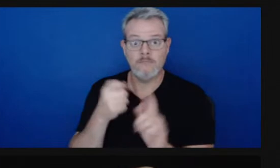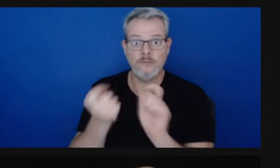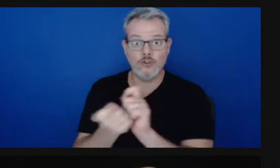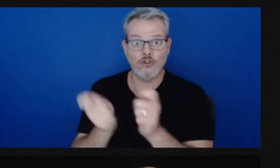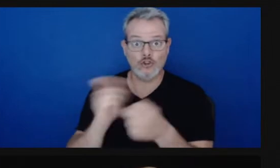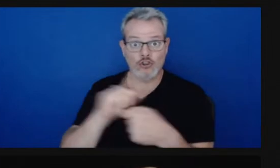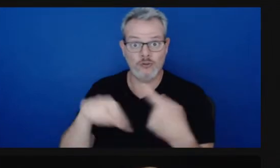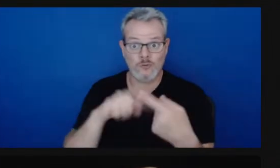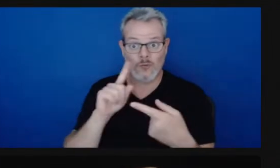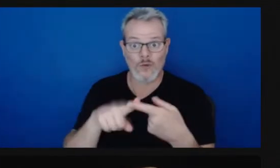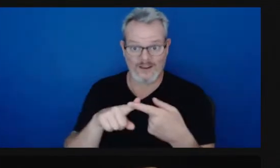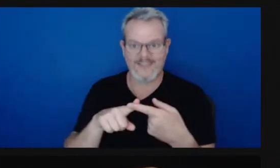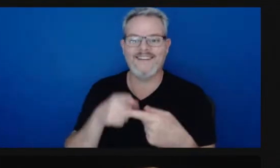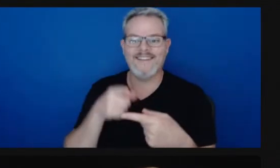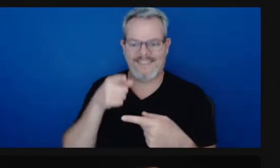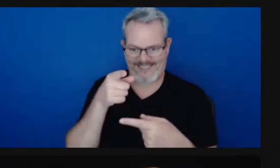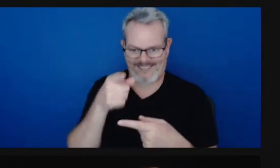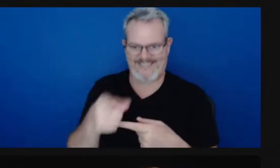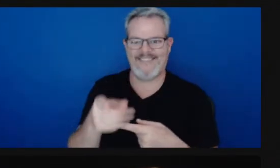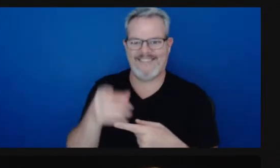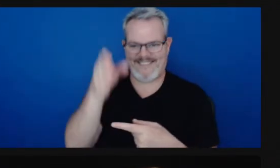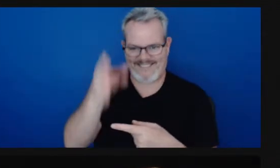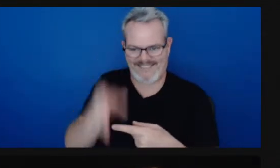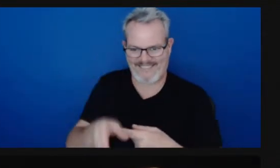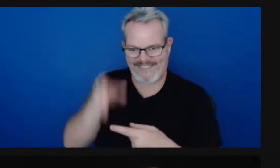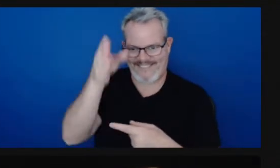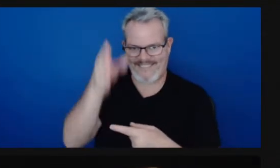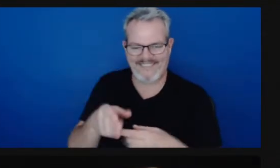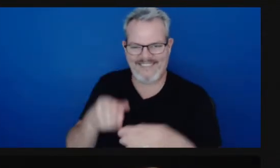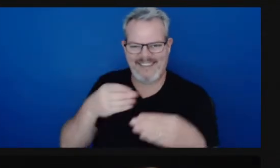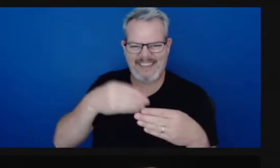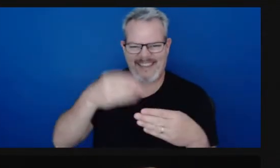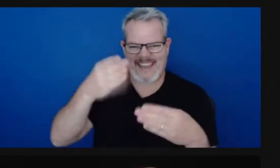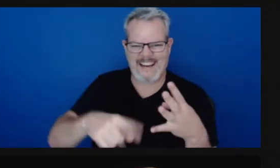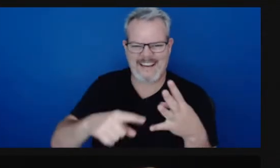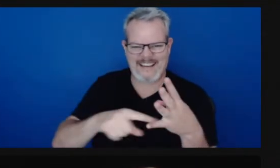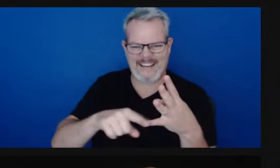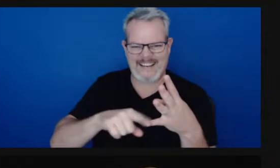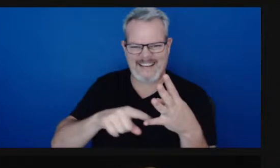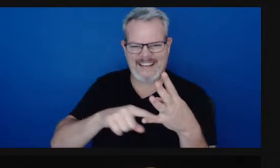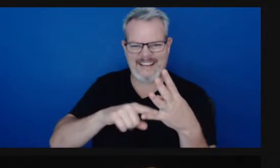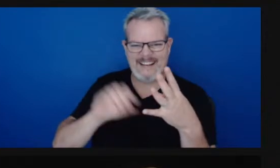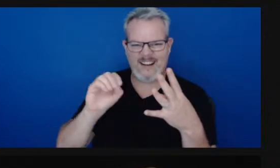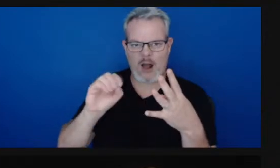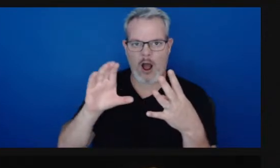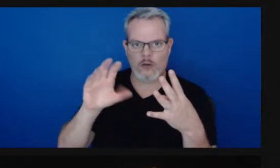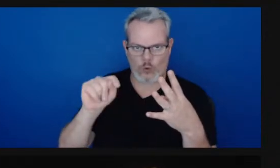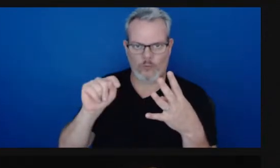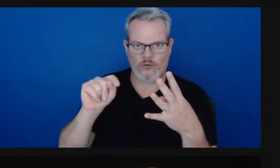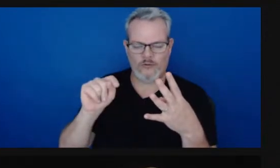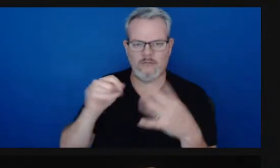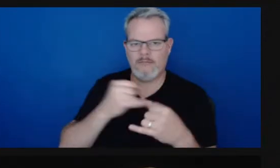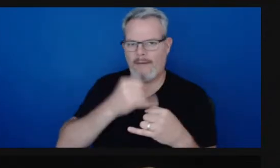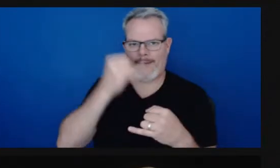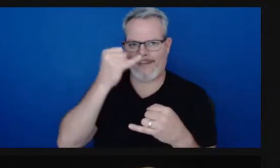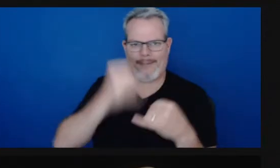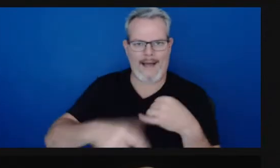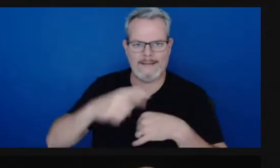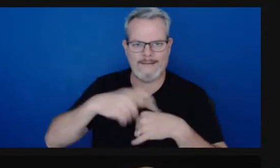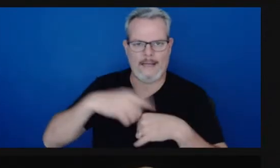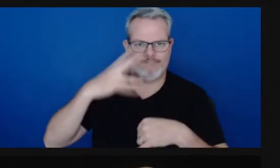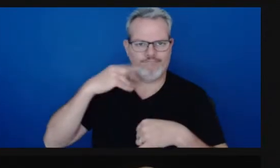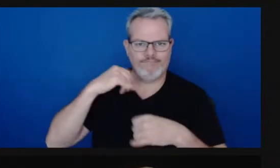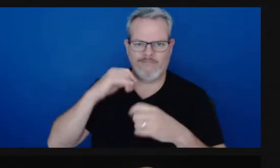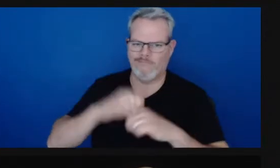intrusion slowed down right through here at the very end of October after the last earthquake swarm. Then they were both deflating together.